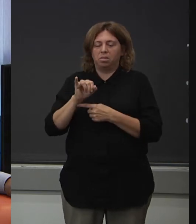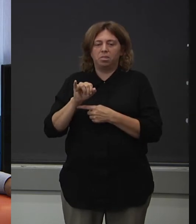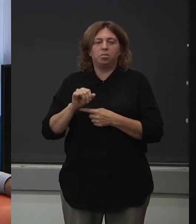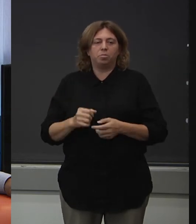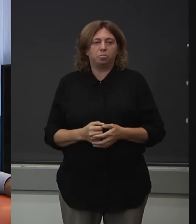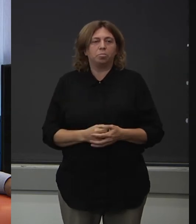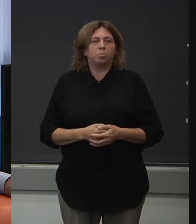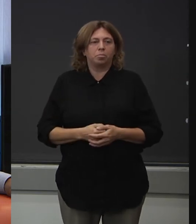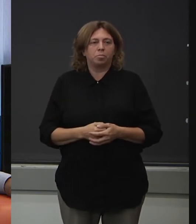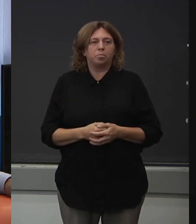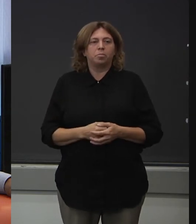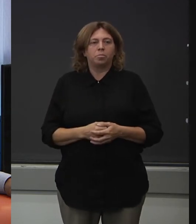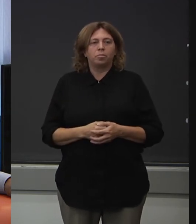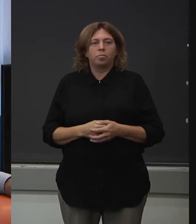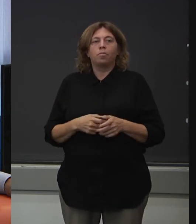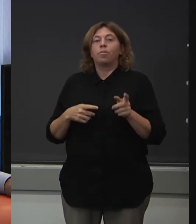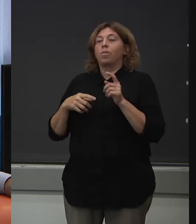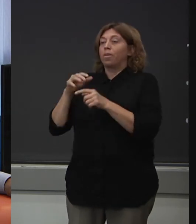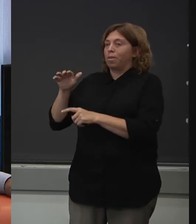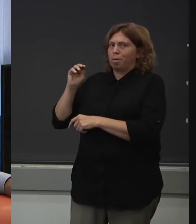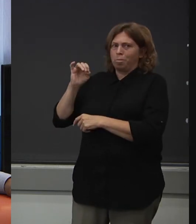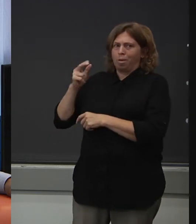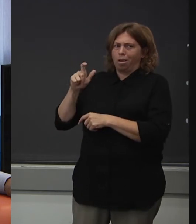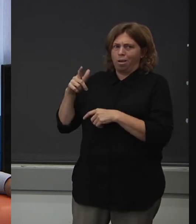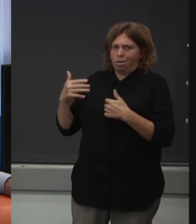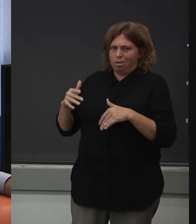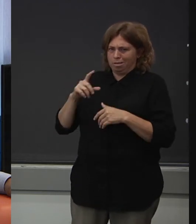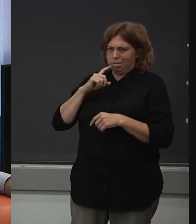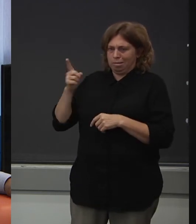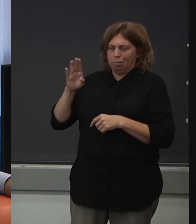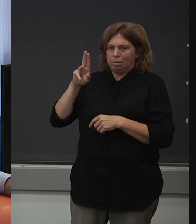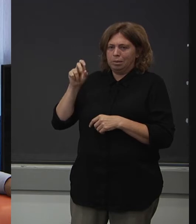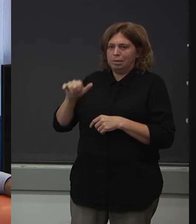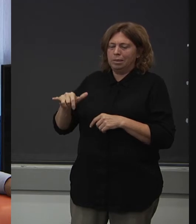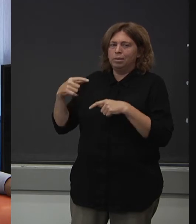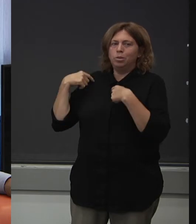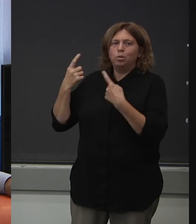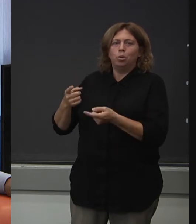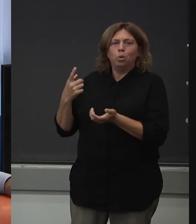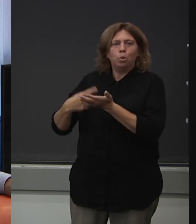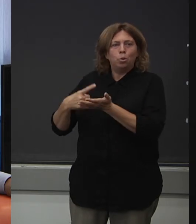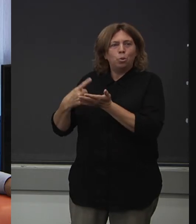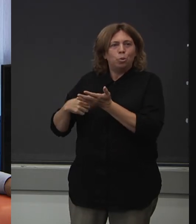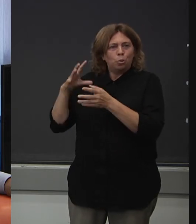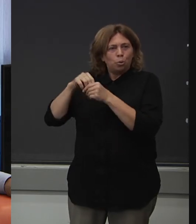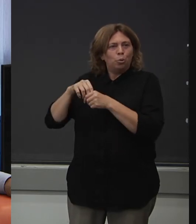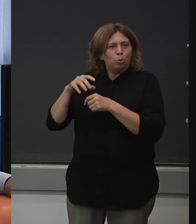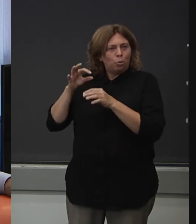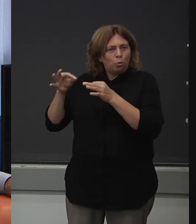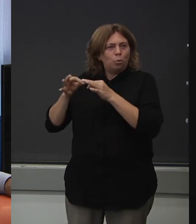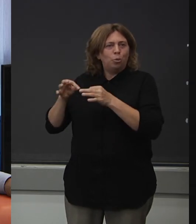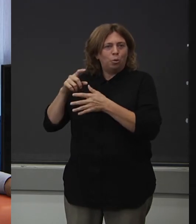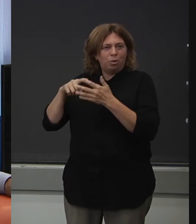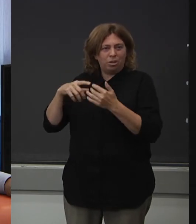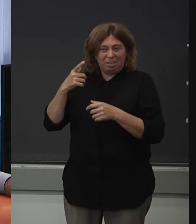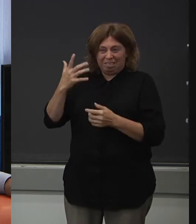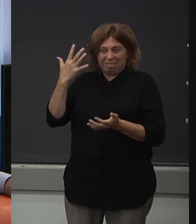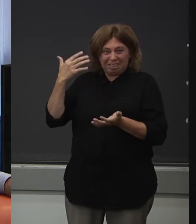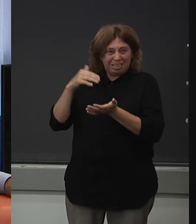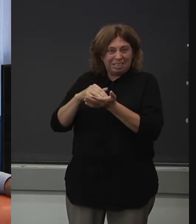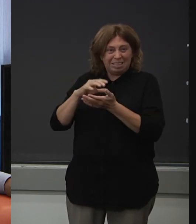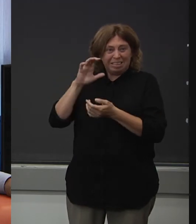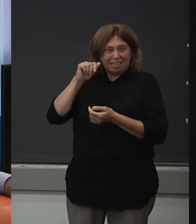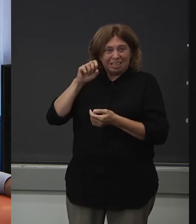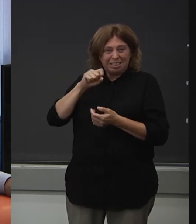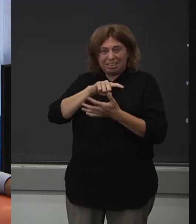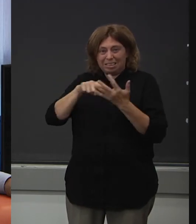really busy. That's 5 years worth of work in 5 months. That